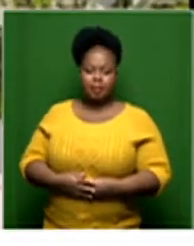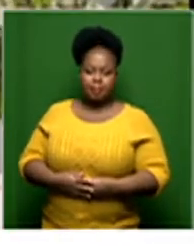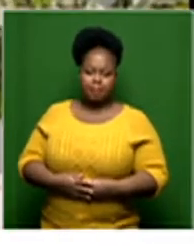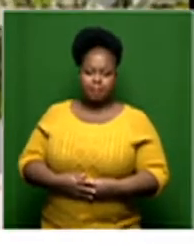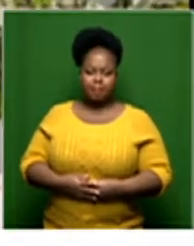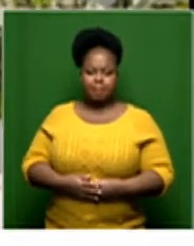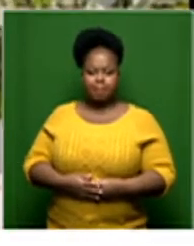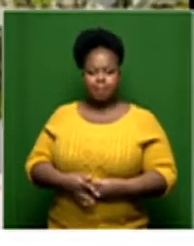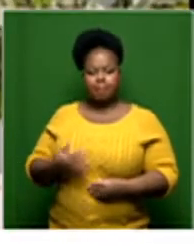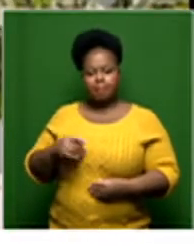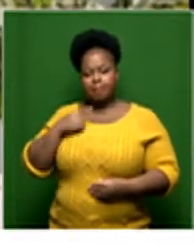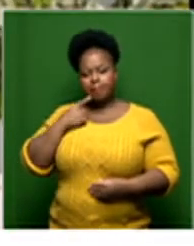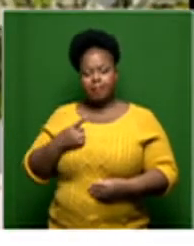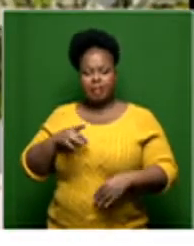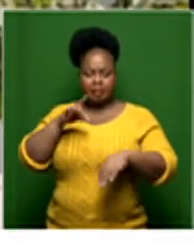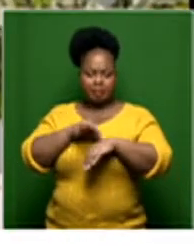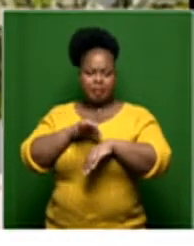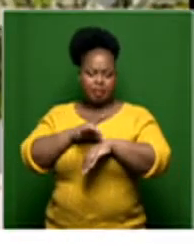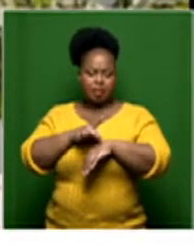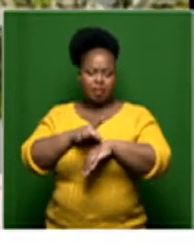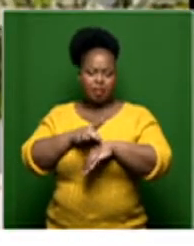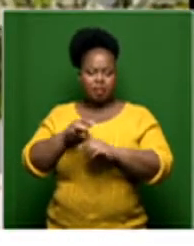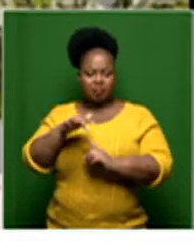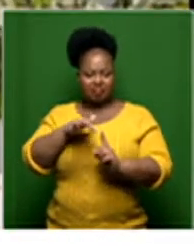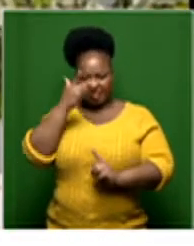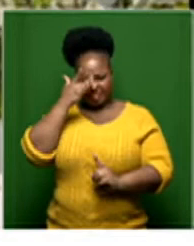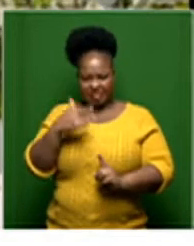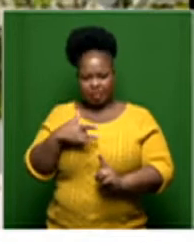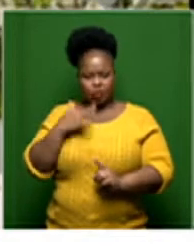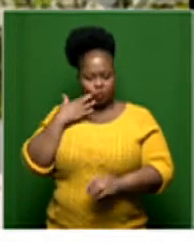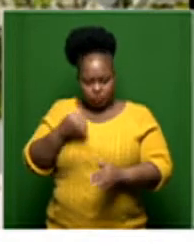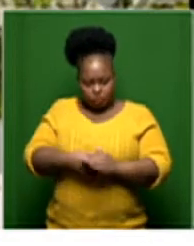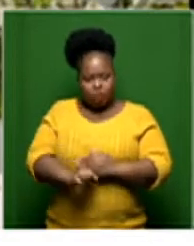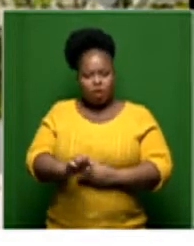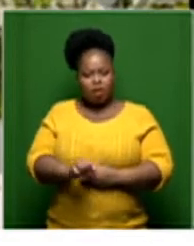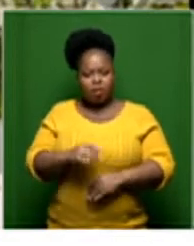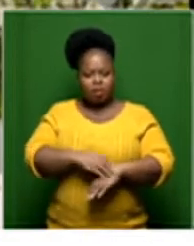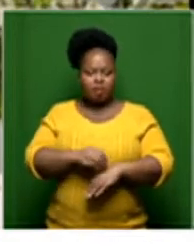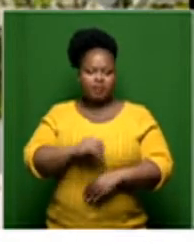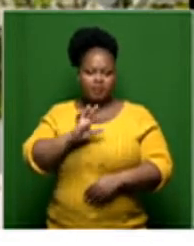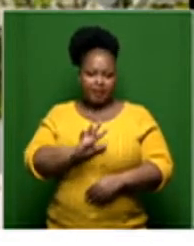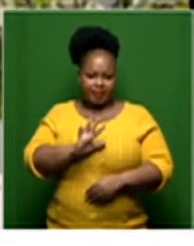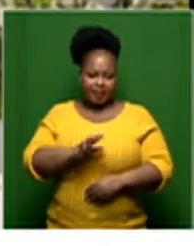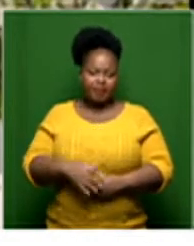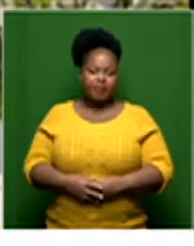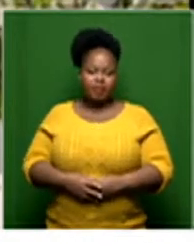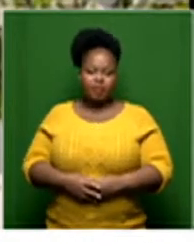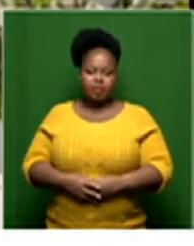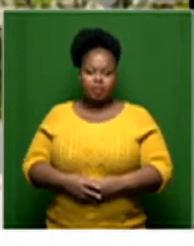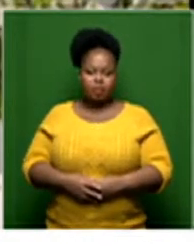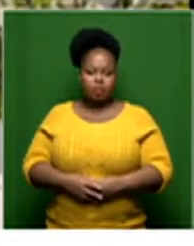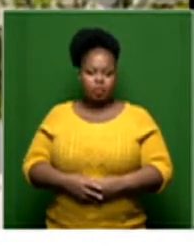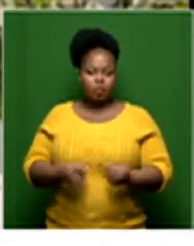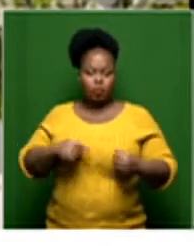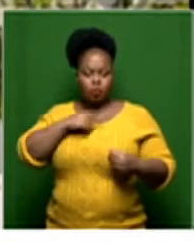I say compromised, he had a medical condition from the time that he was born. When he was 5 years old, he had open